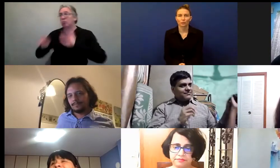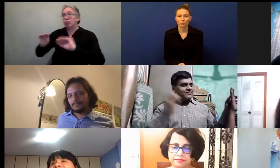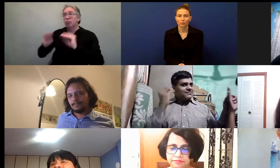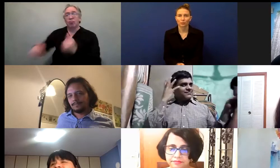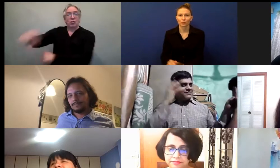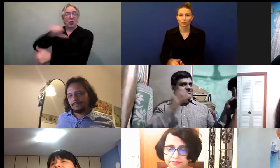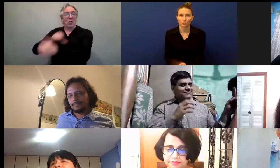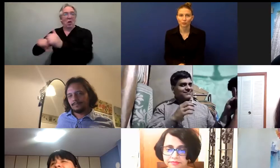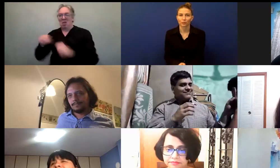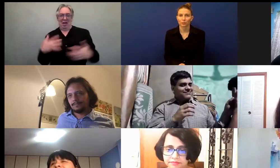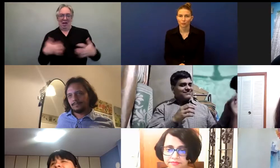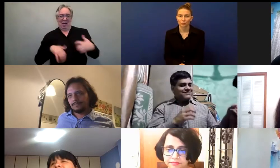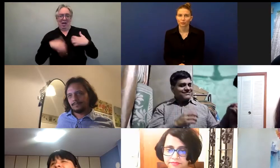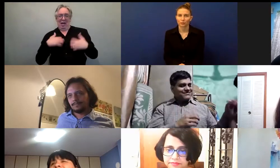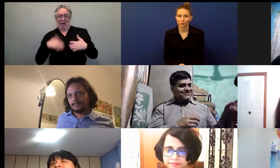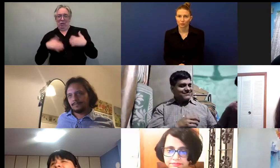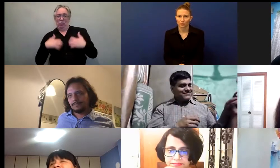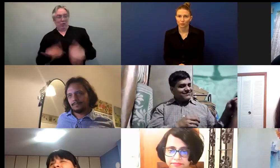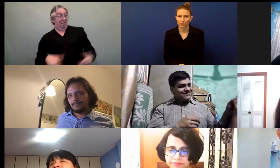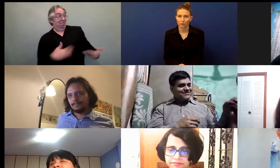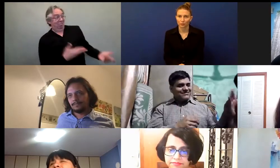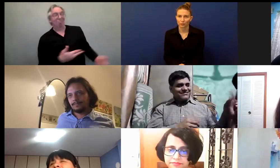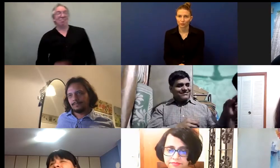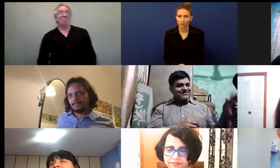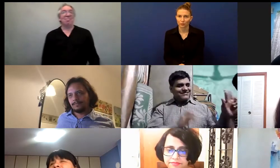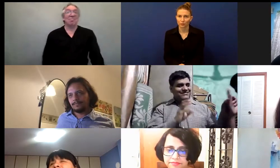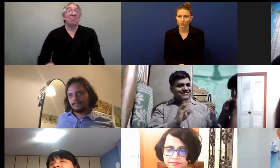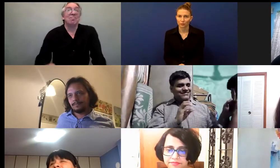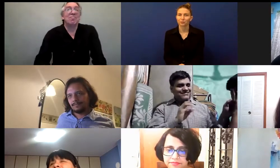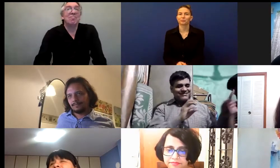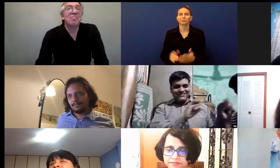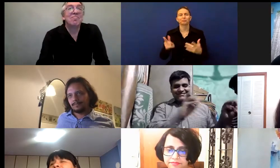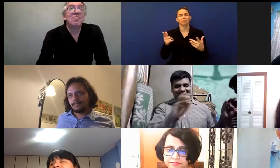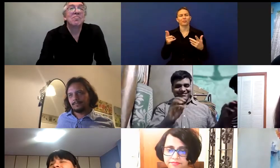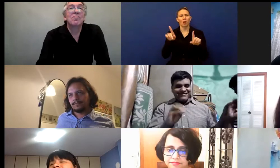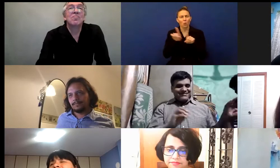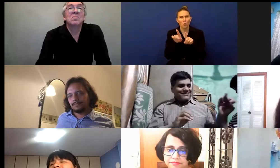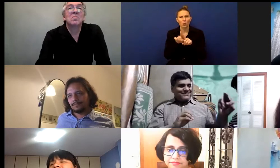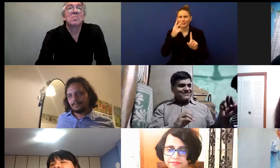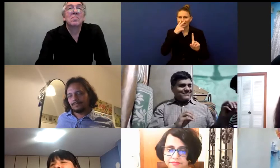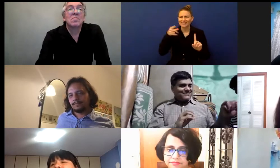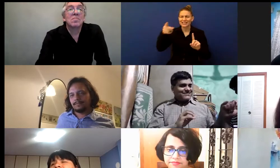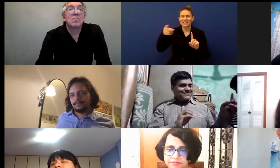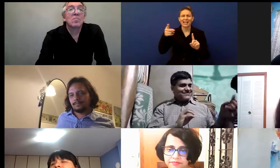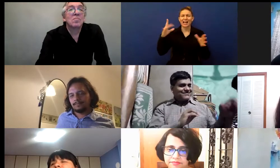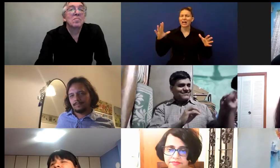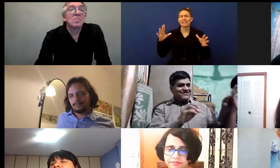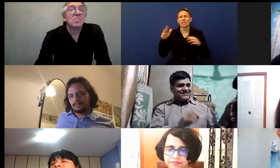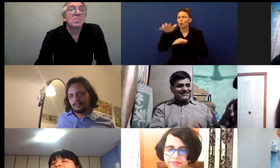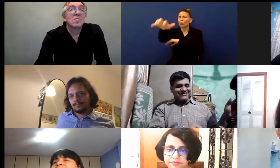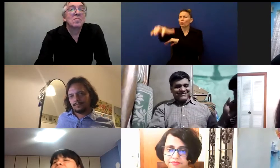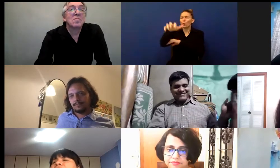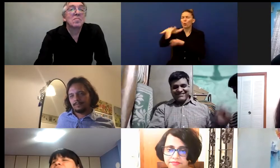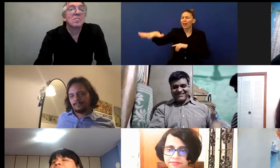observed different challenges faced by students with disability, especially lack of connectivity in rural areas, and also lack